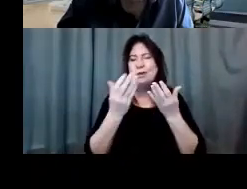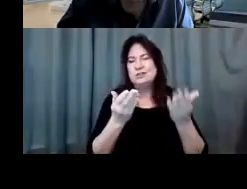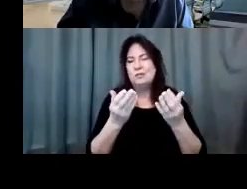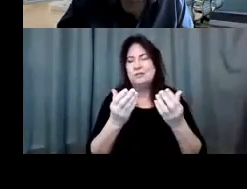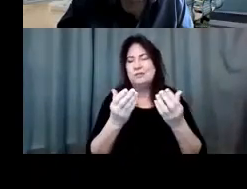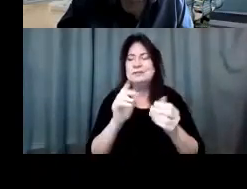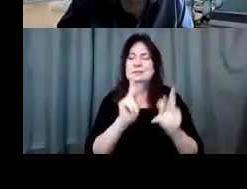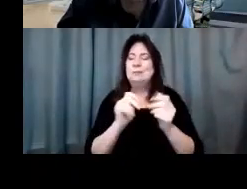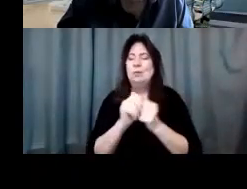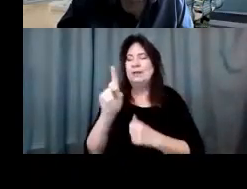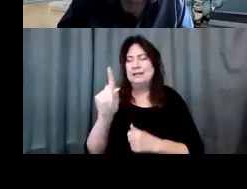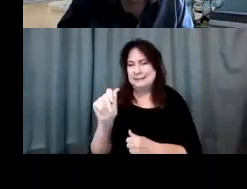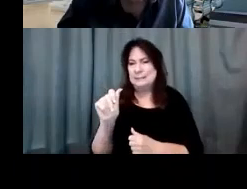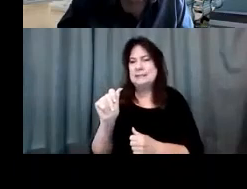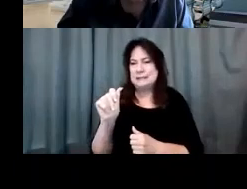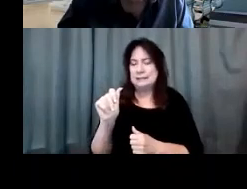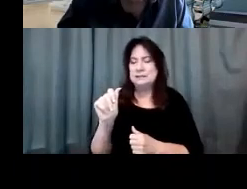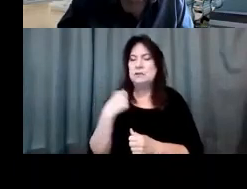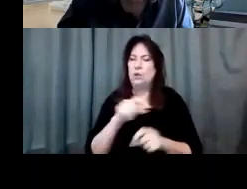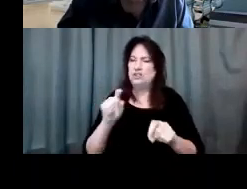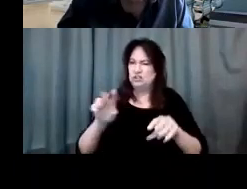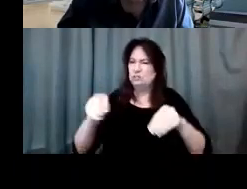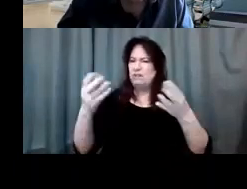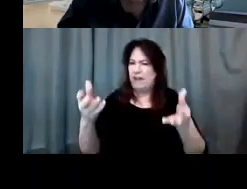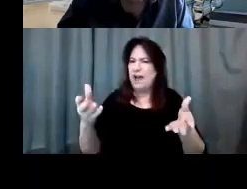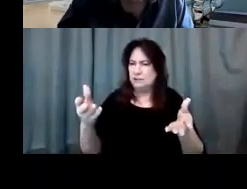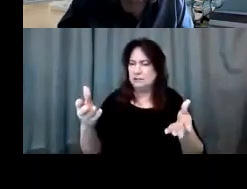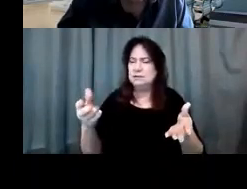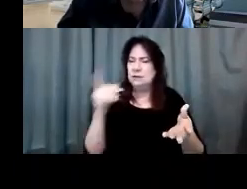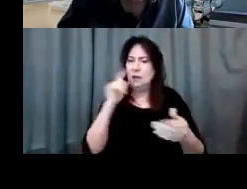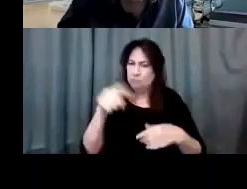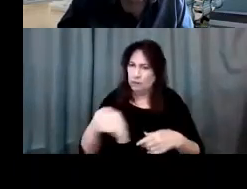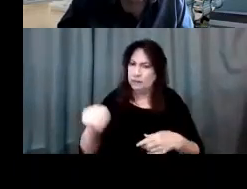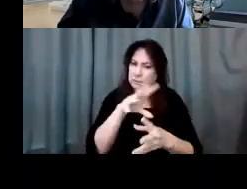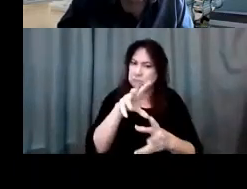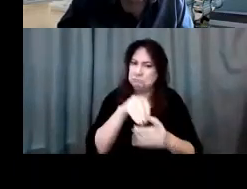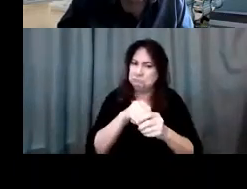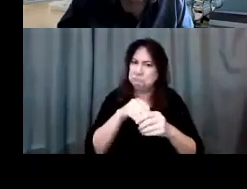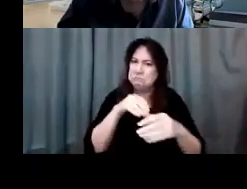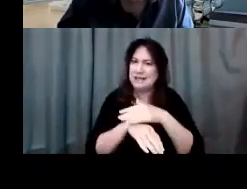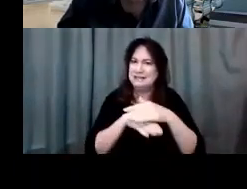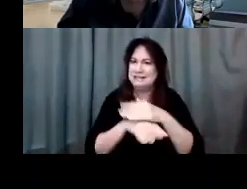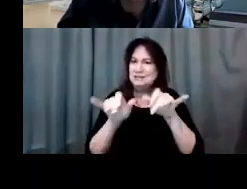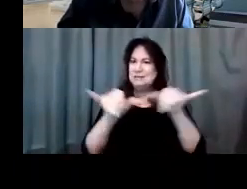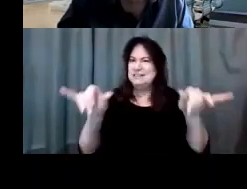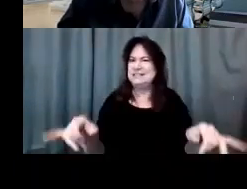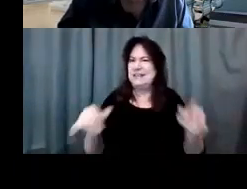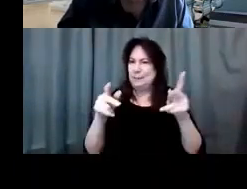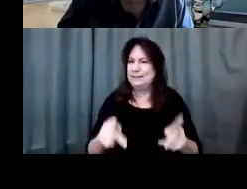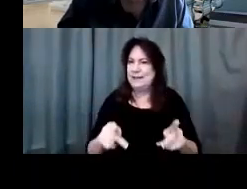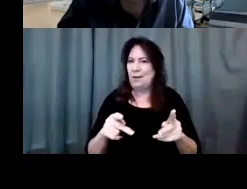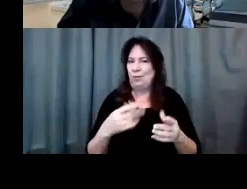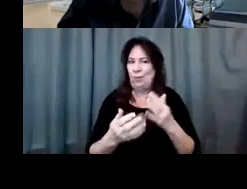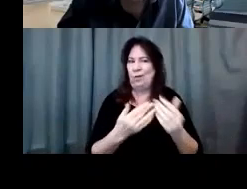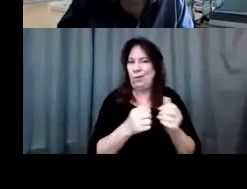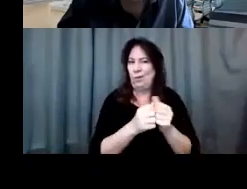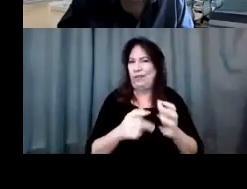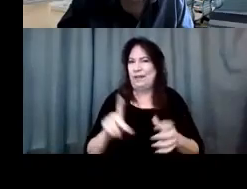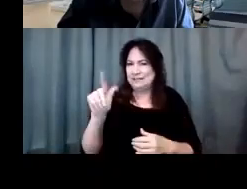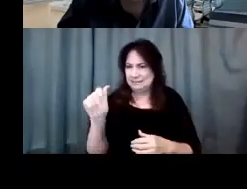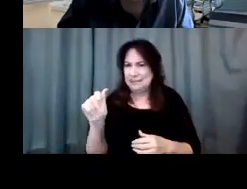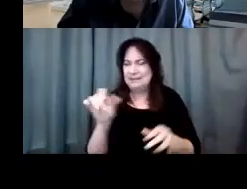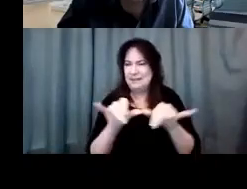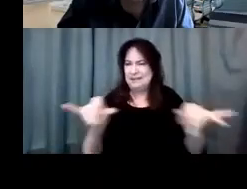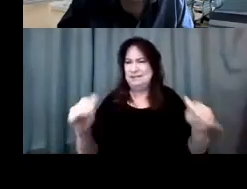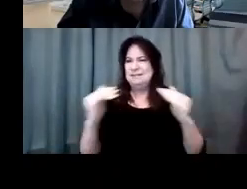disabilities that we should provide to make for an inclusive meeting for persons with disabilities. We, in